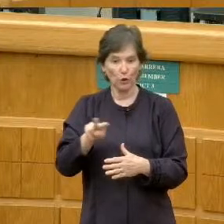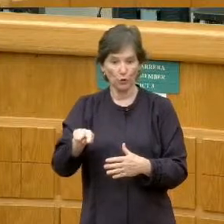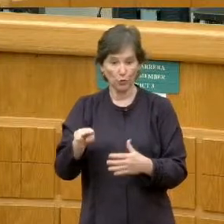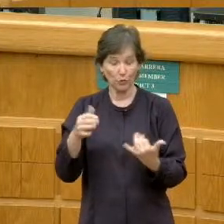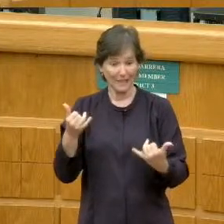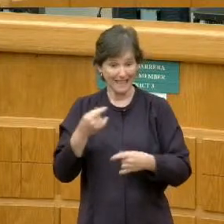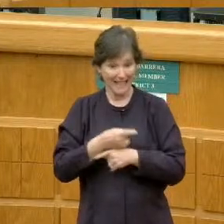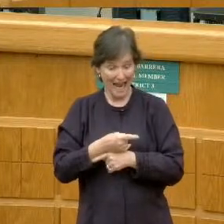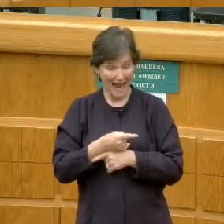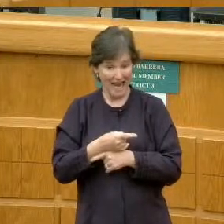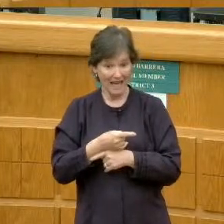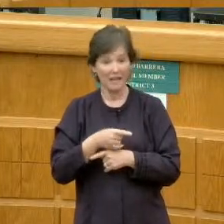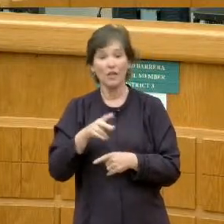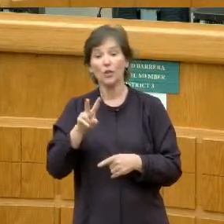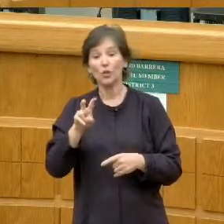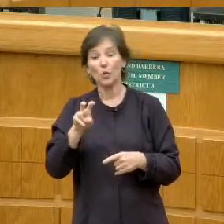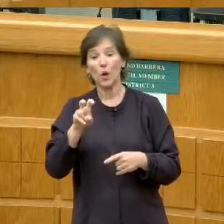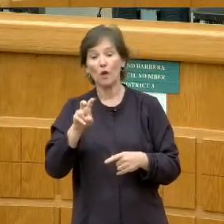on the 7-day average.